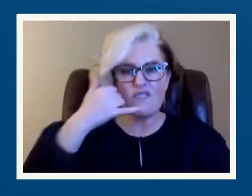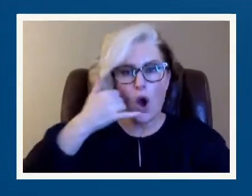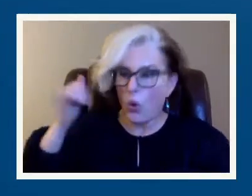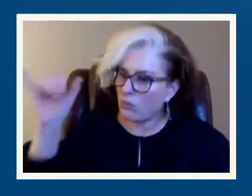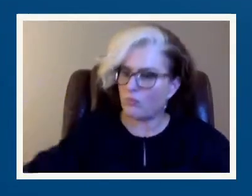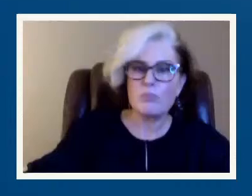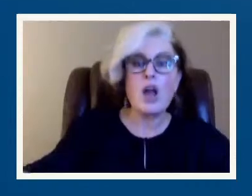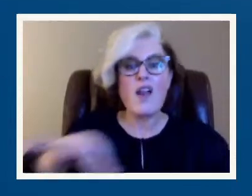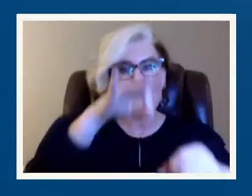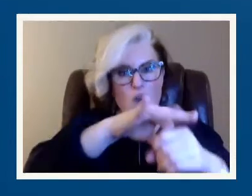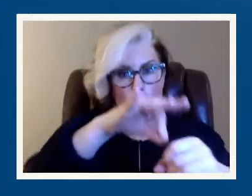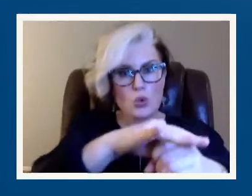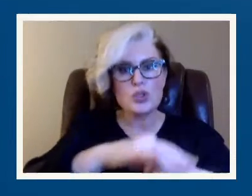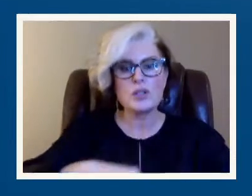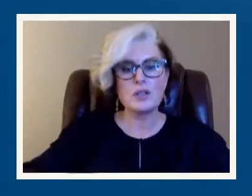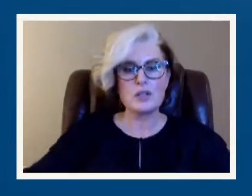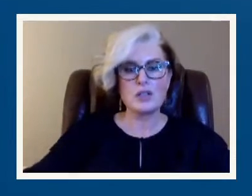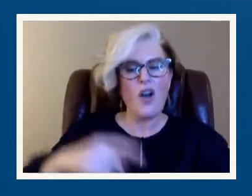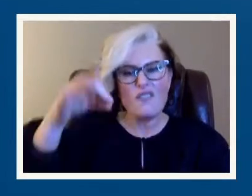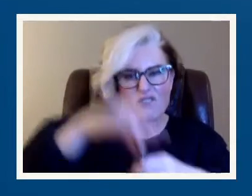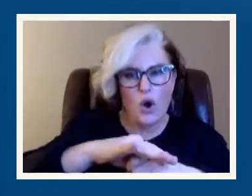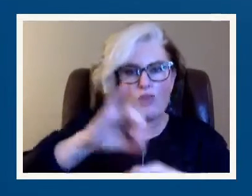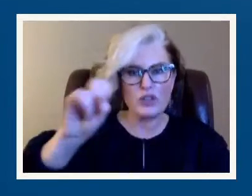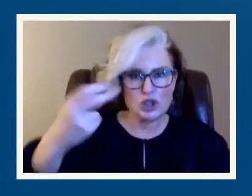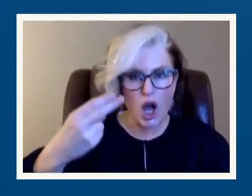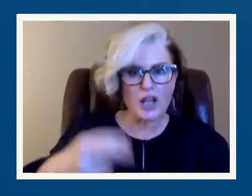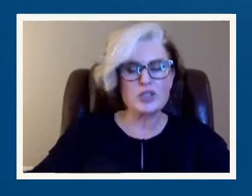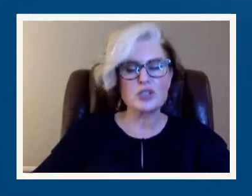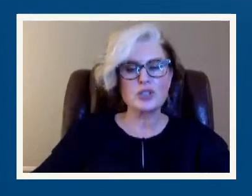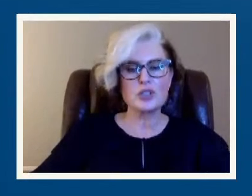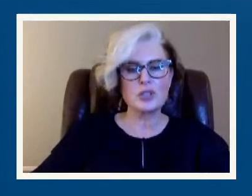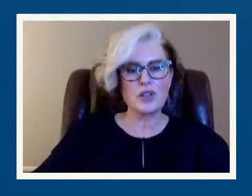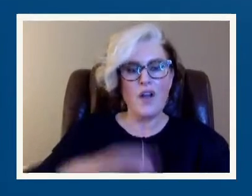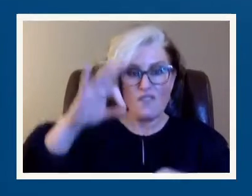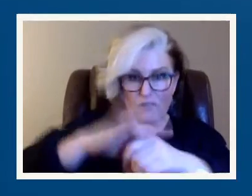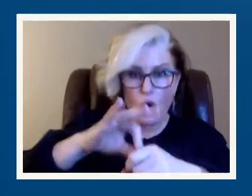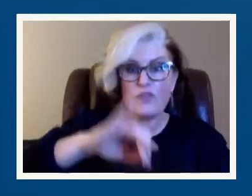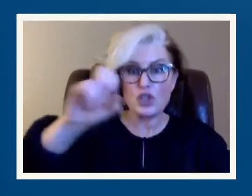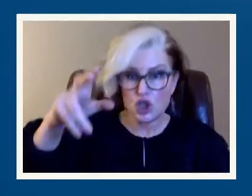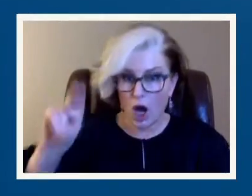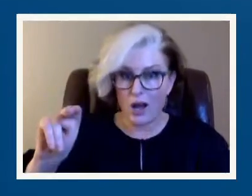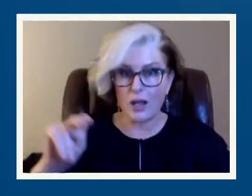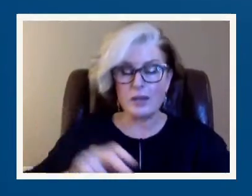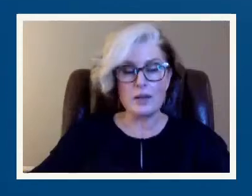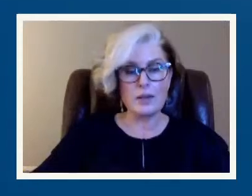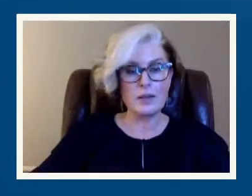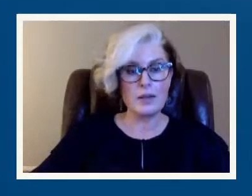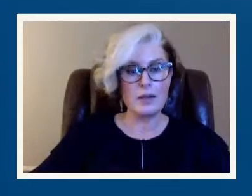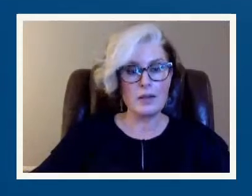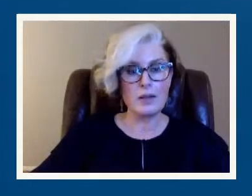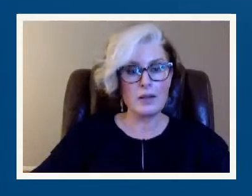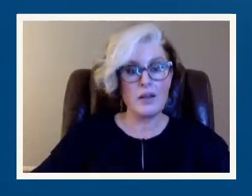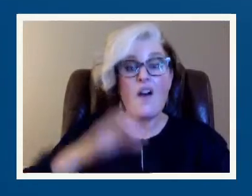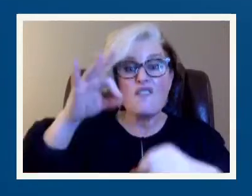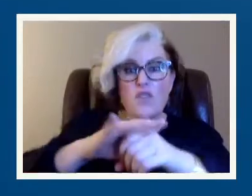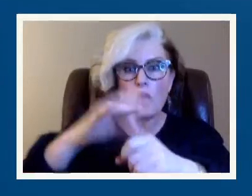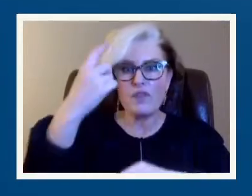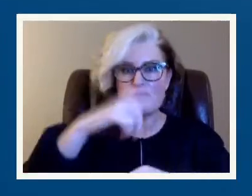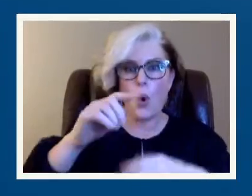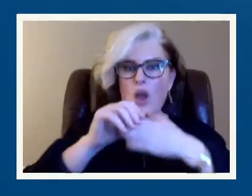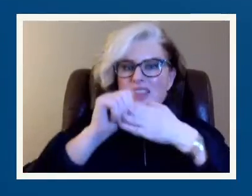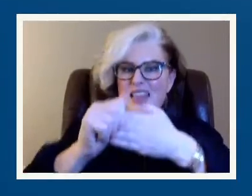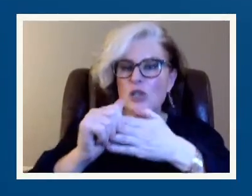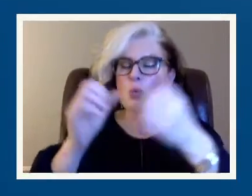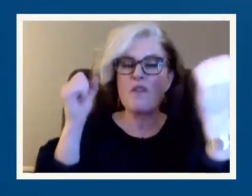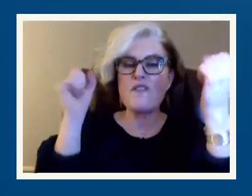what? Vote for Josh Shapiro. Vote for John Fetterman. Vote for leaders who will